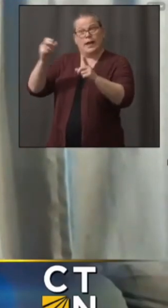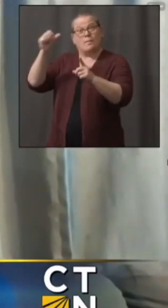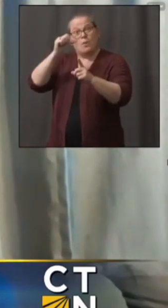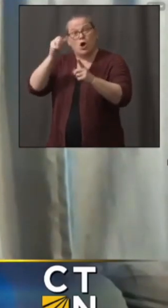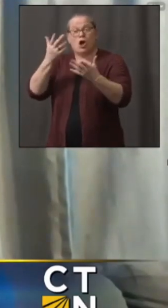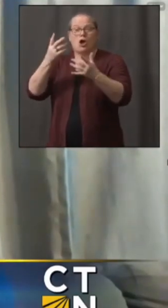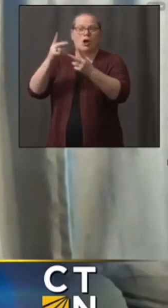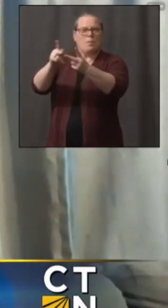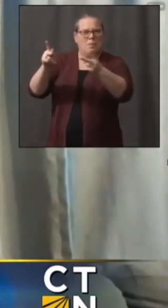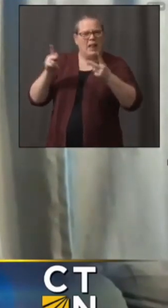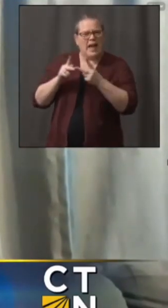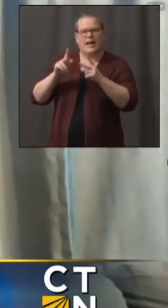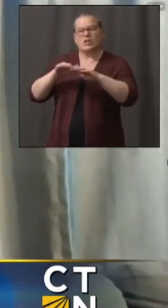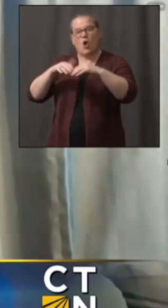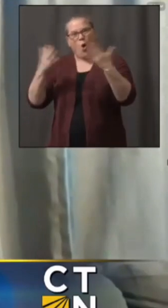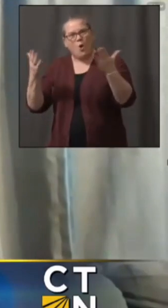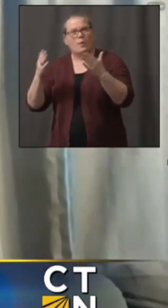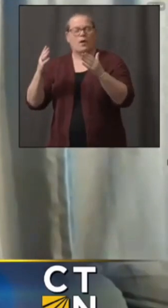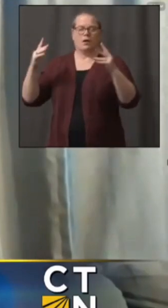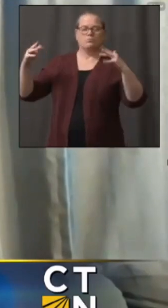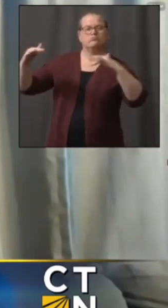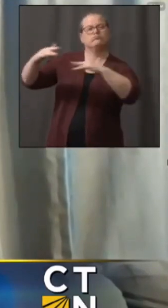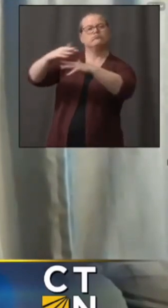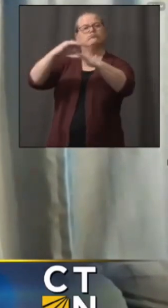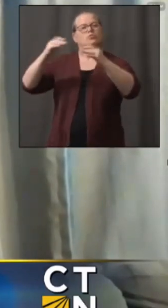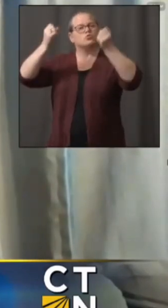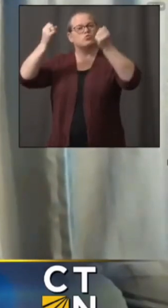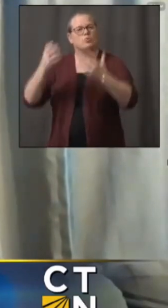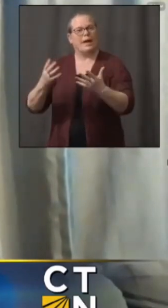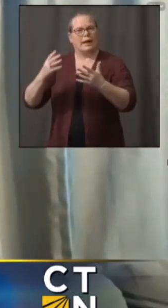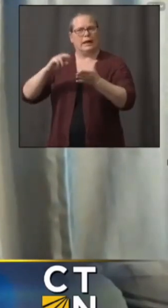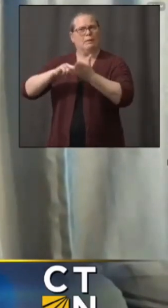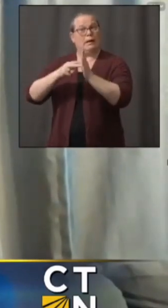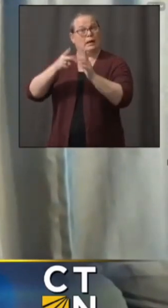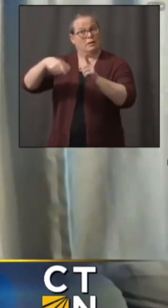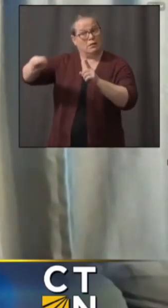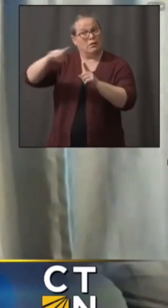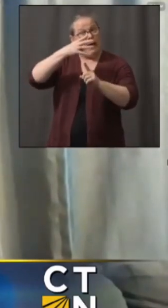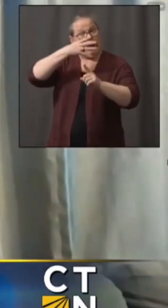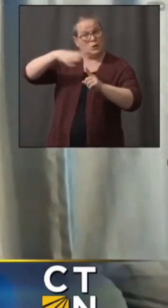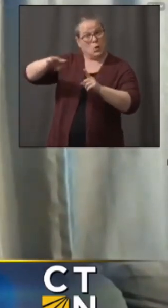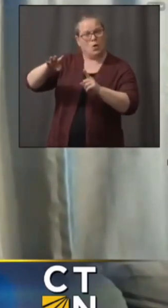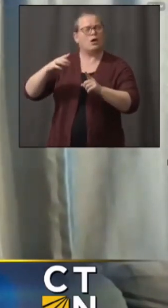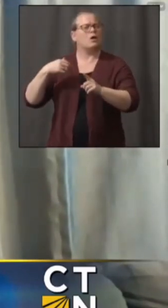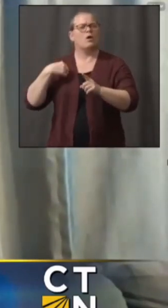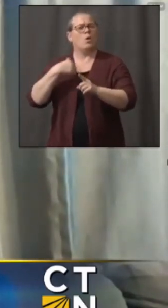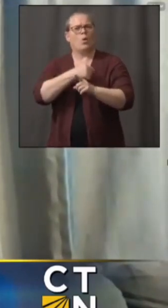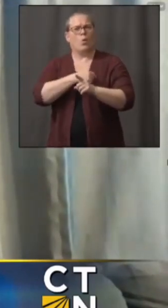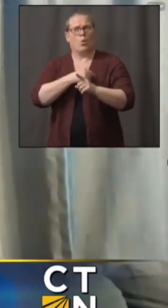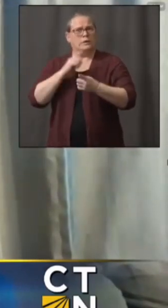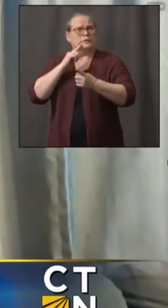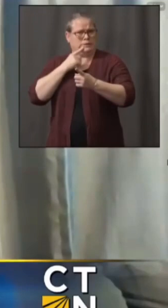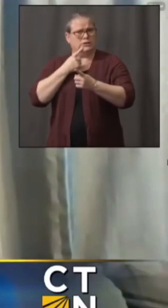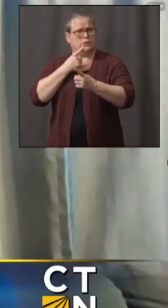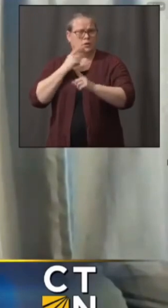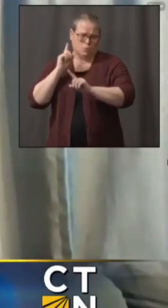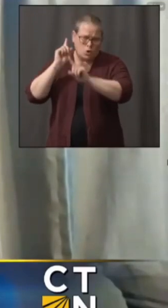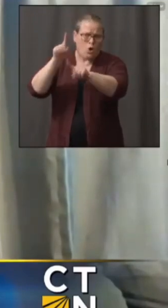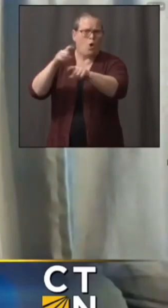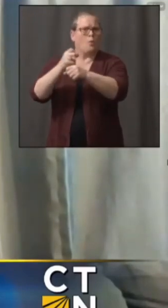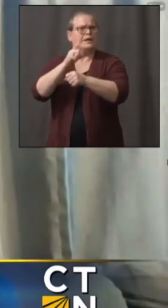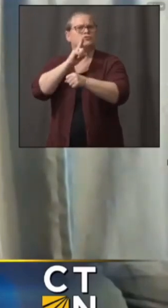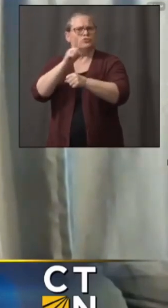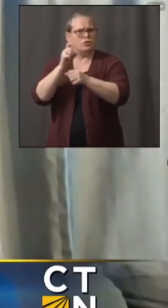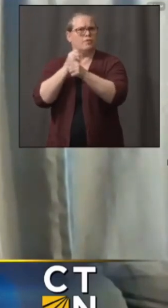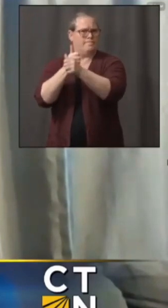communities. It's not something we do lightly, but we know our towns and our communities, our local officials are working really hard to enforce these